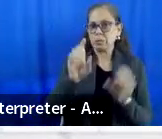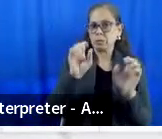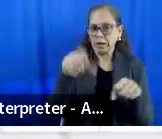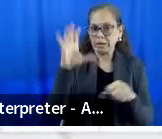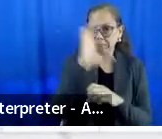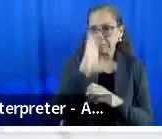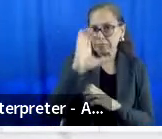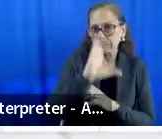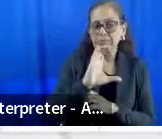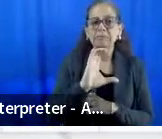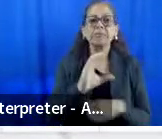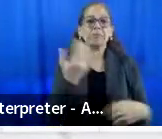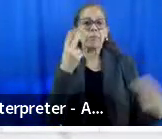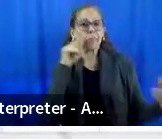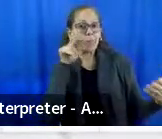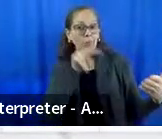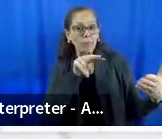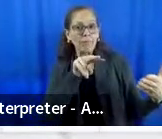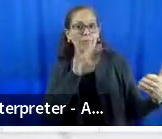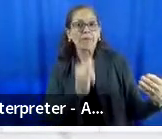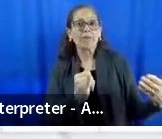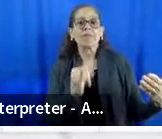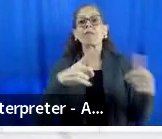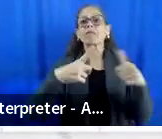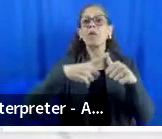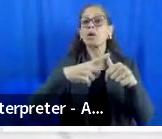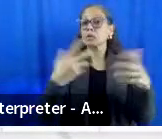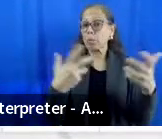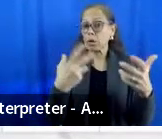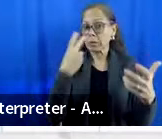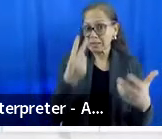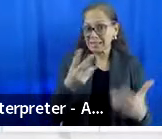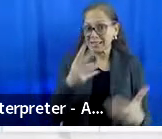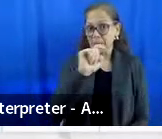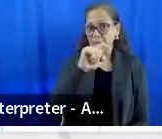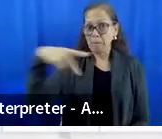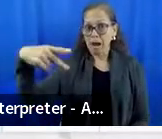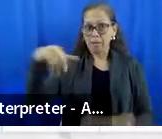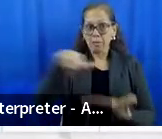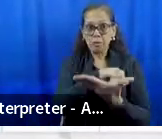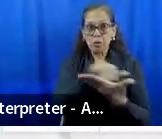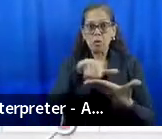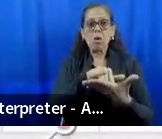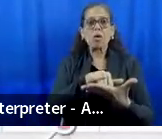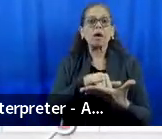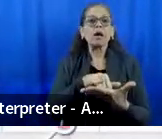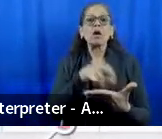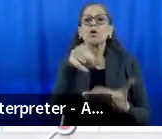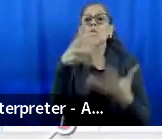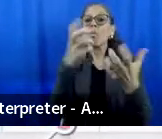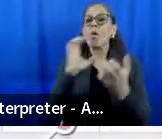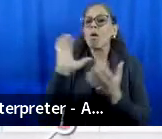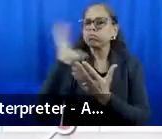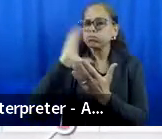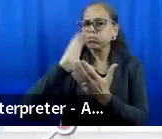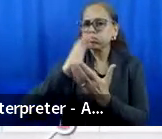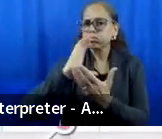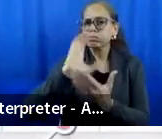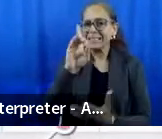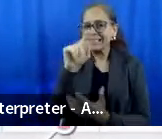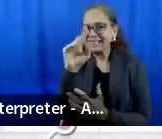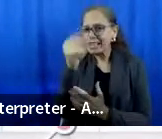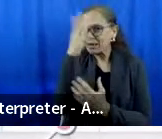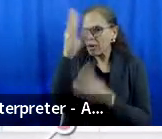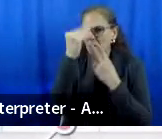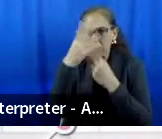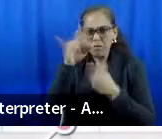Let's take a look. You'll first see a map of New York City. You can select the area you'd like to explore data for, a